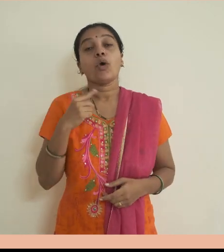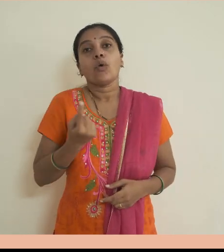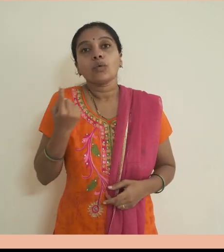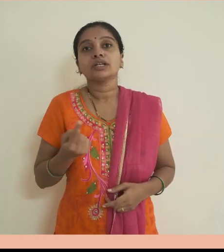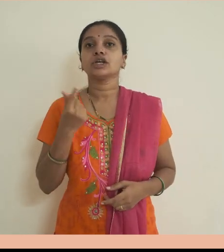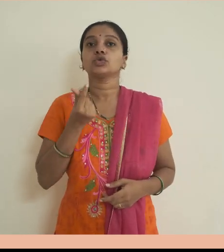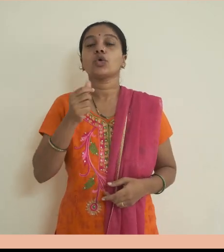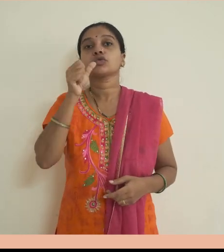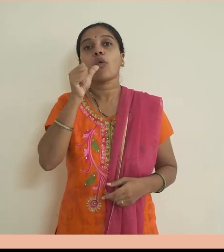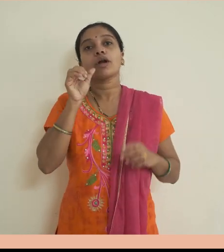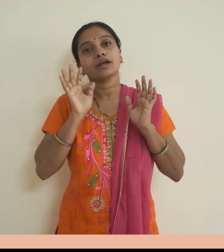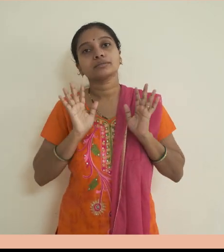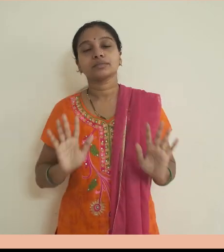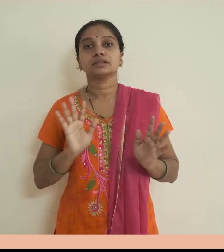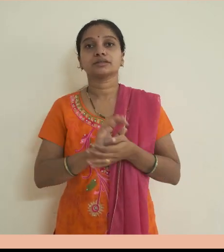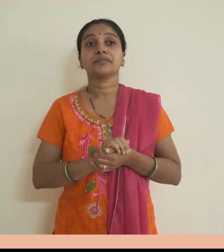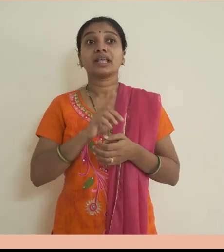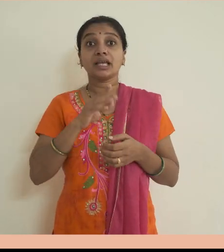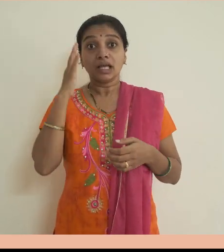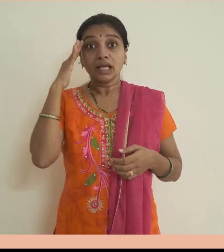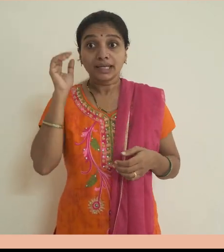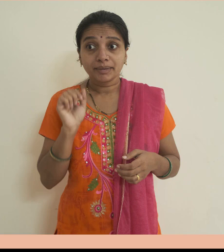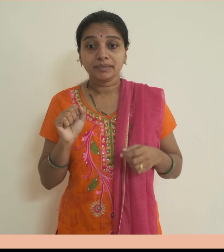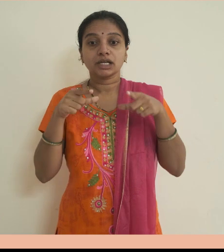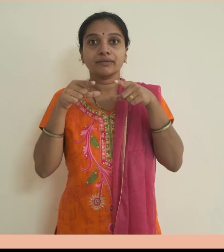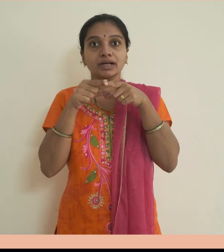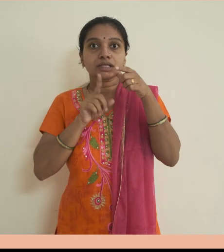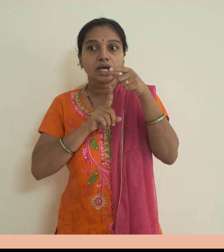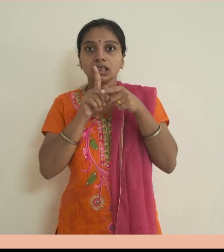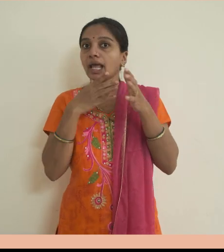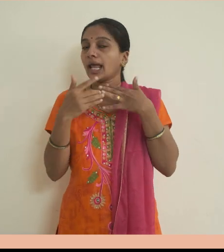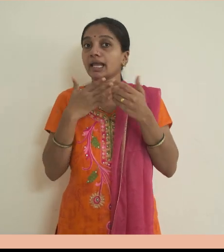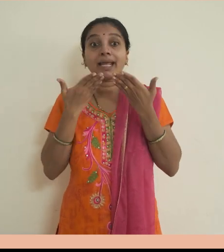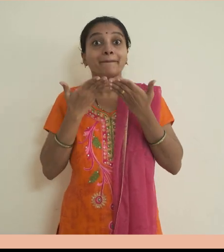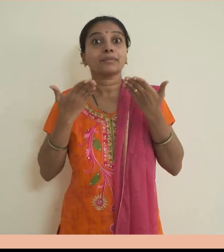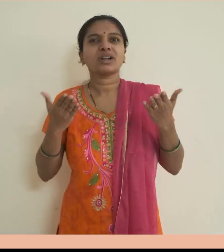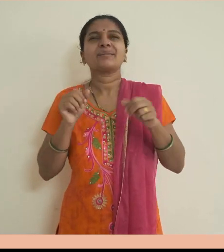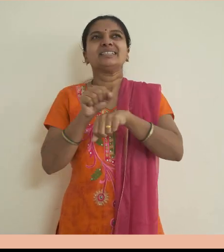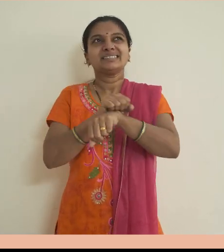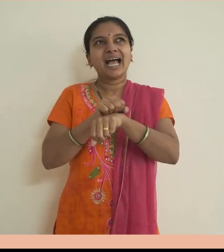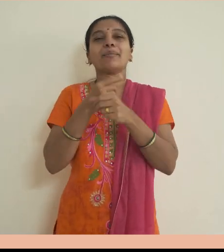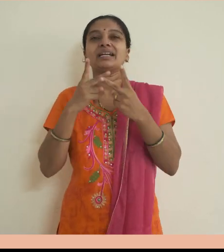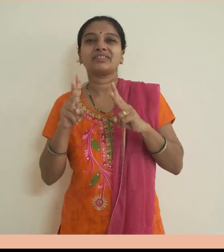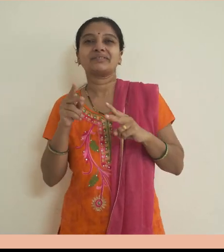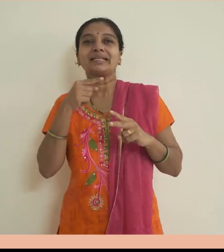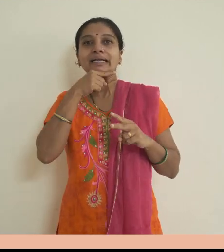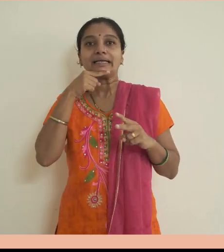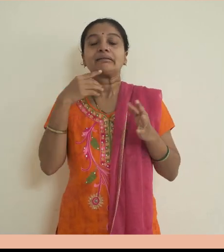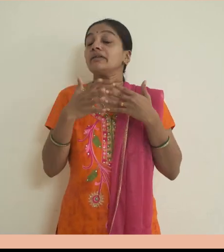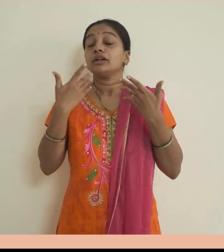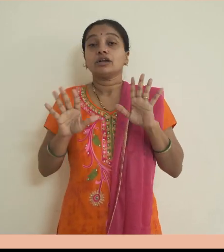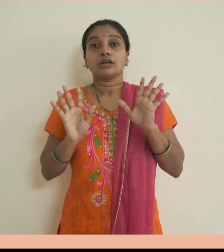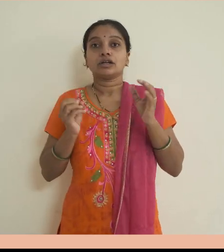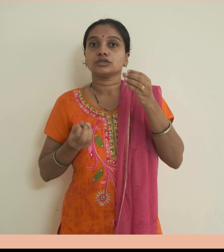is capable of cleaning itself. Hence, we need to make sure that no product goes inside the